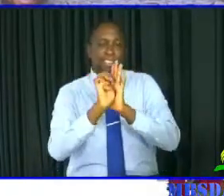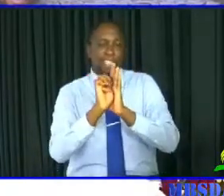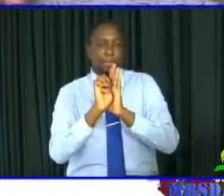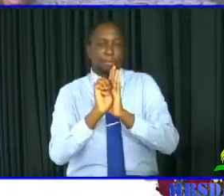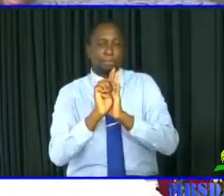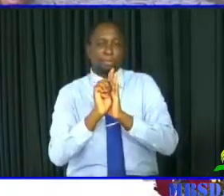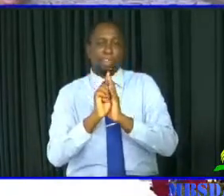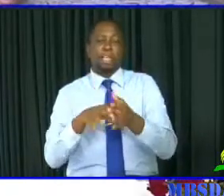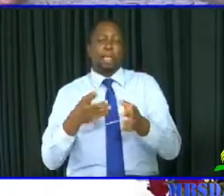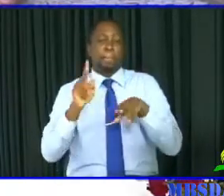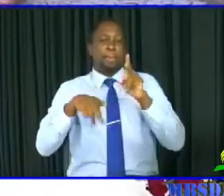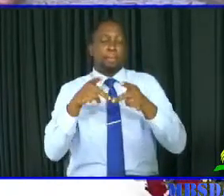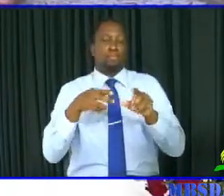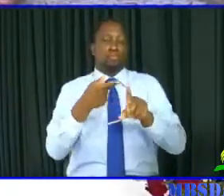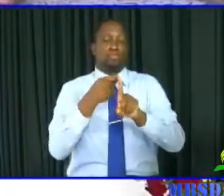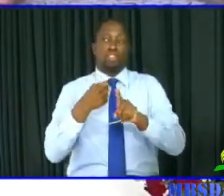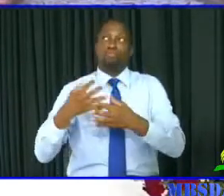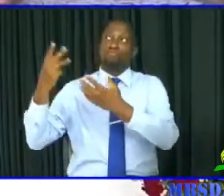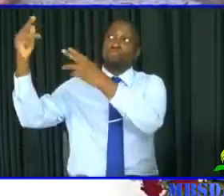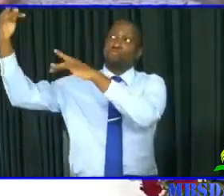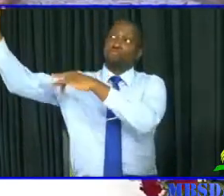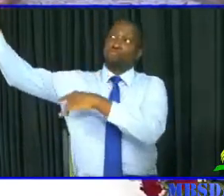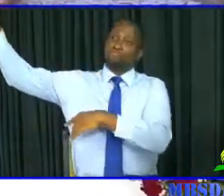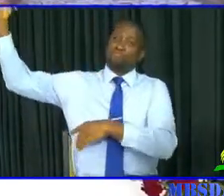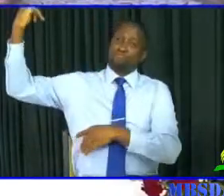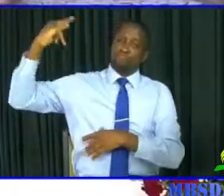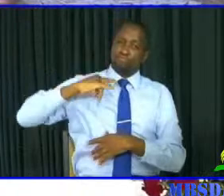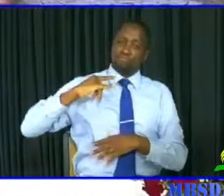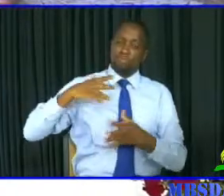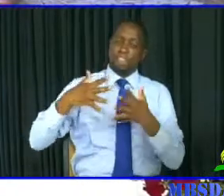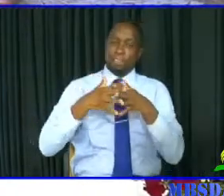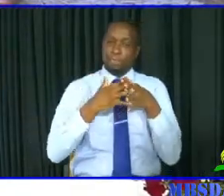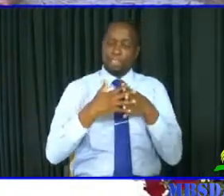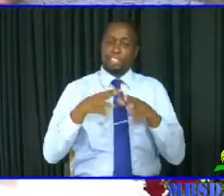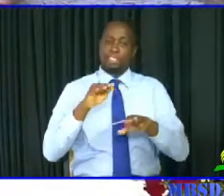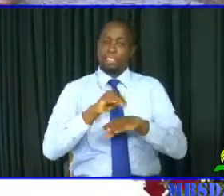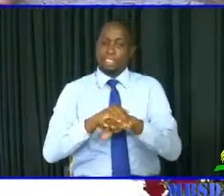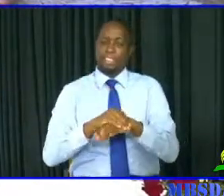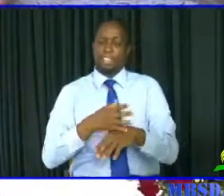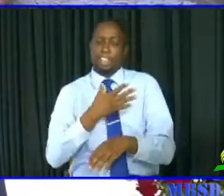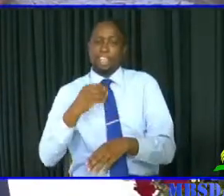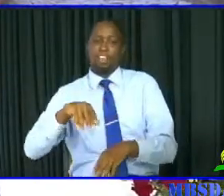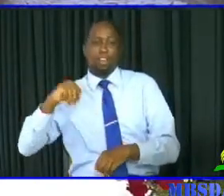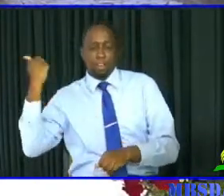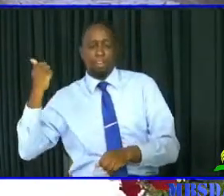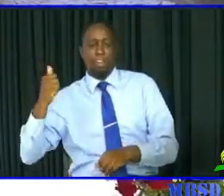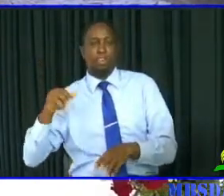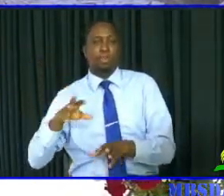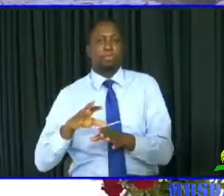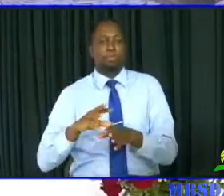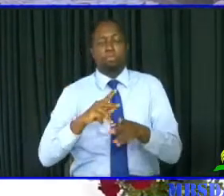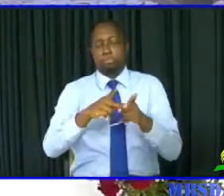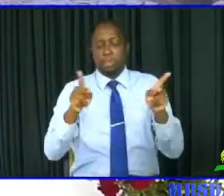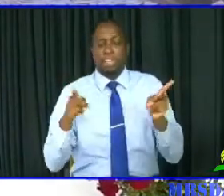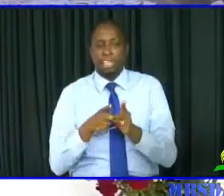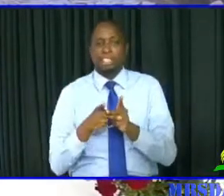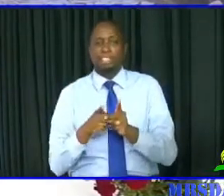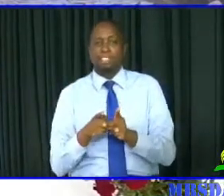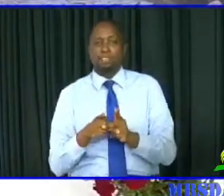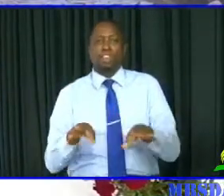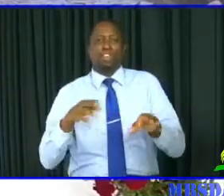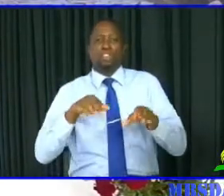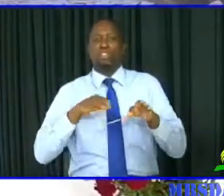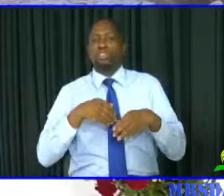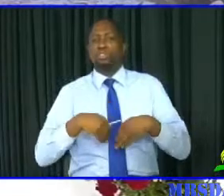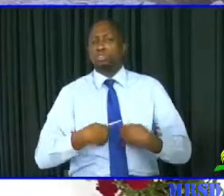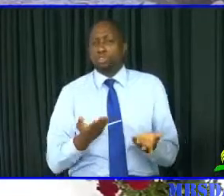have tried to contain COVID-19. We have tried to close the borders, but the borders could not be